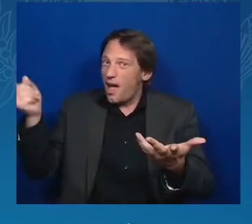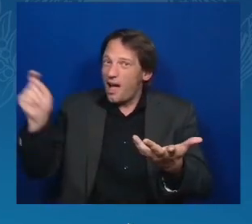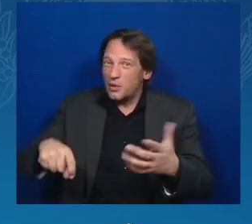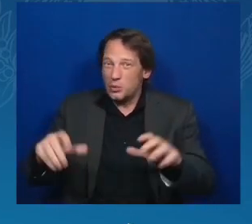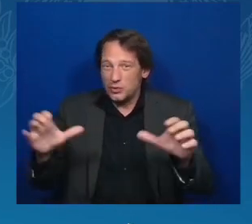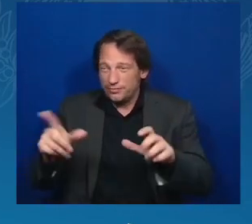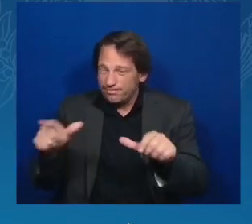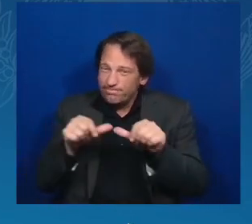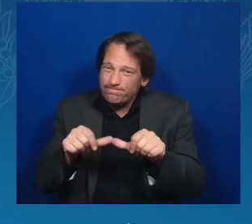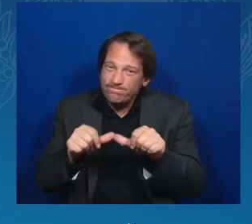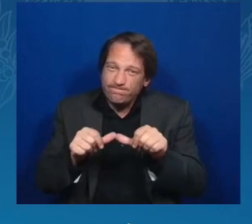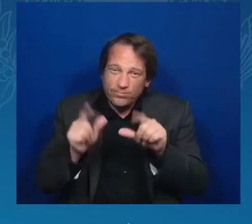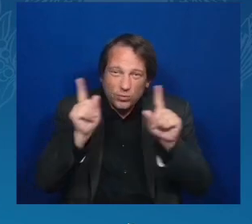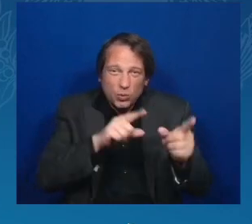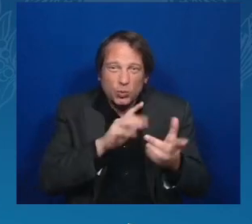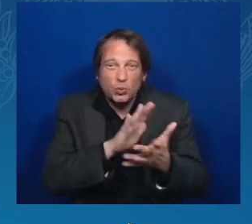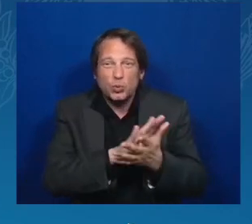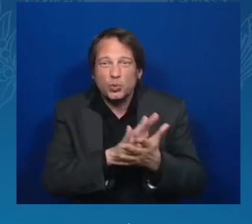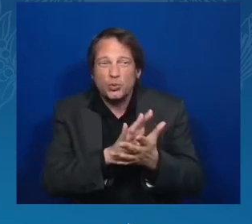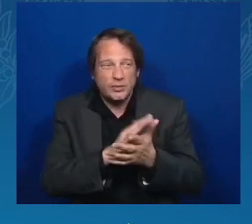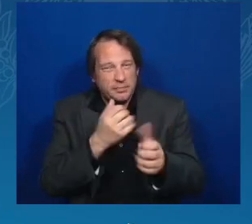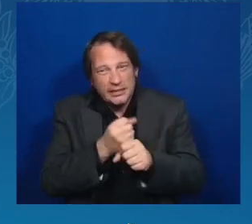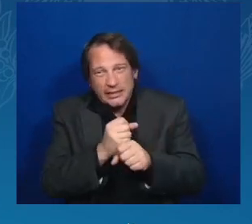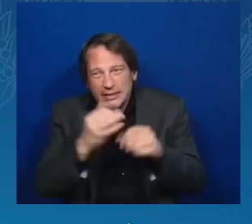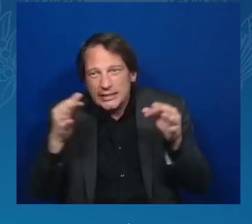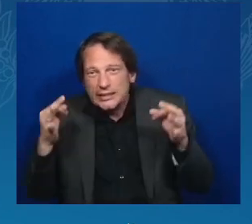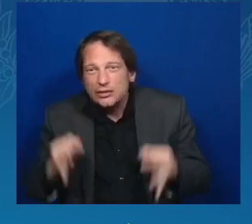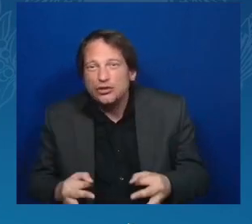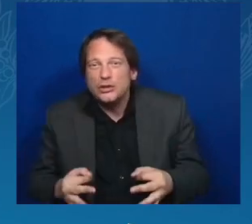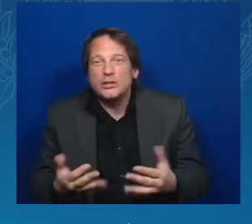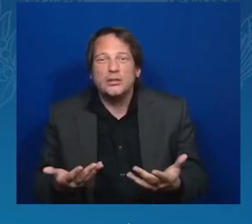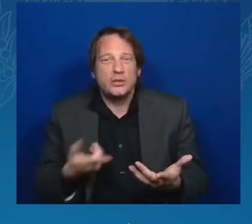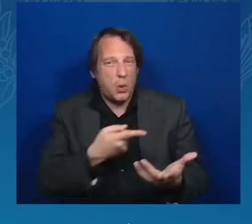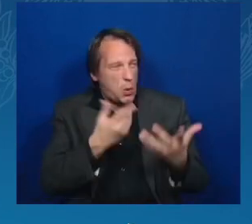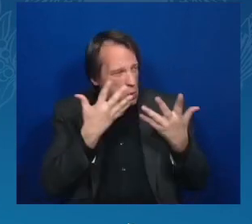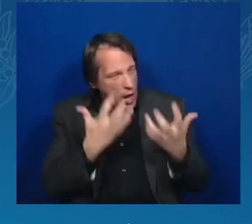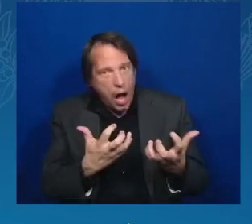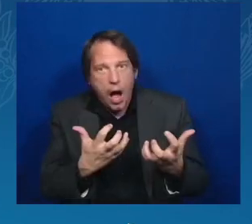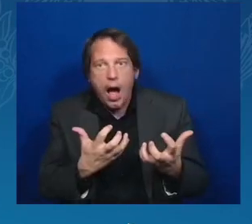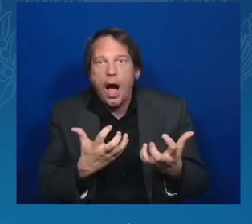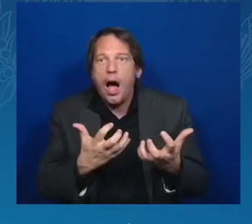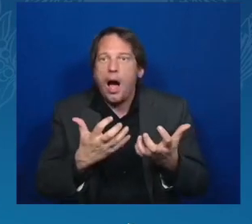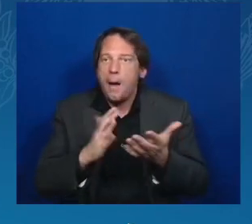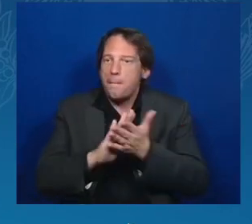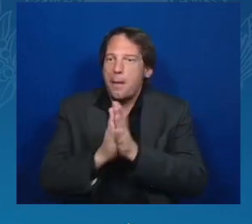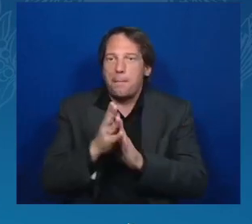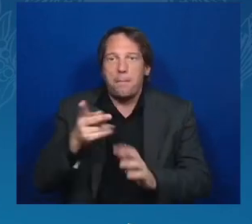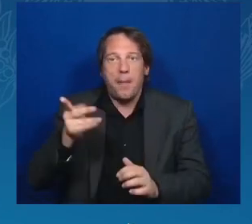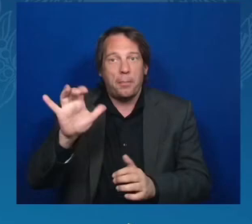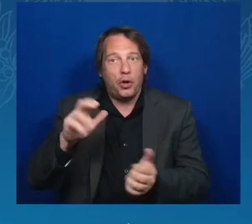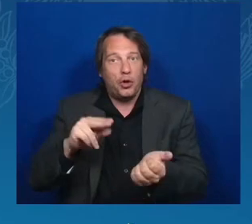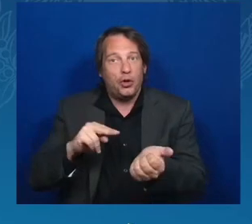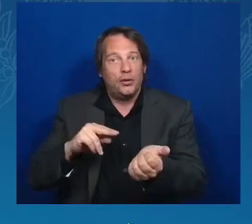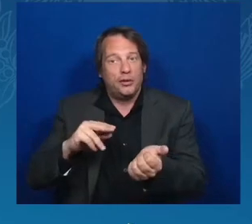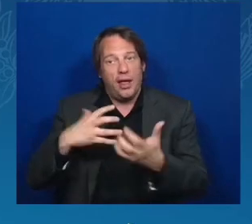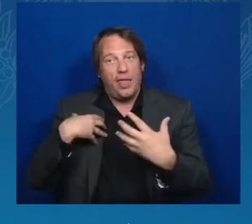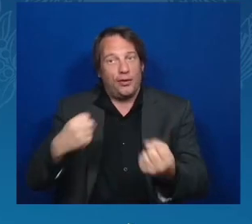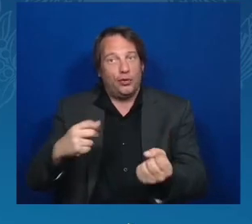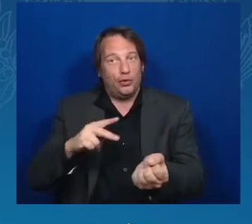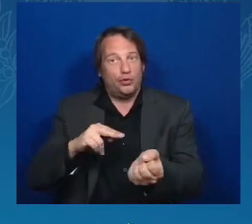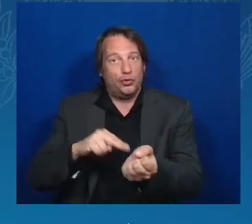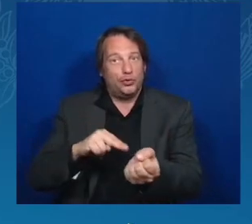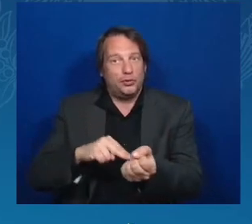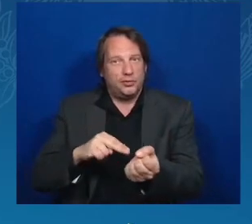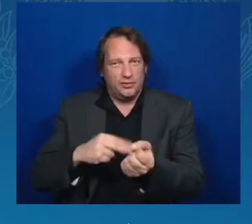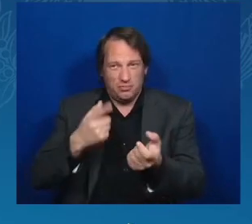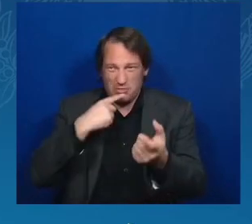conscious decision you wanted to be a public health nurse. There are many places you could have gone, and we know we have a shortage, sadly, of nurses